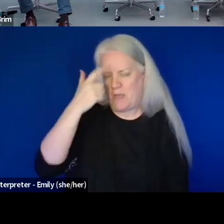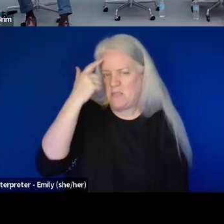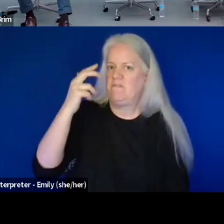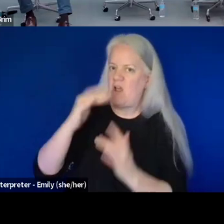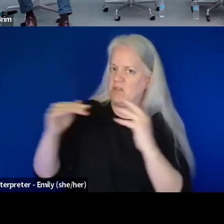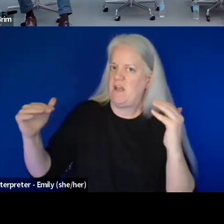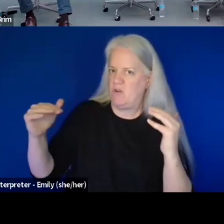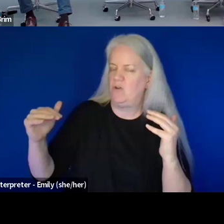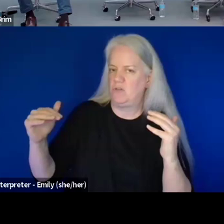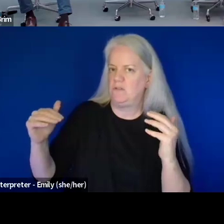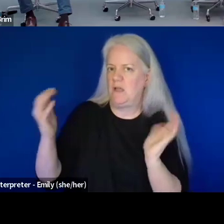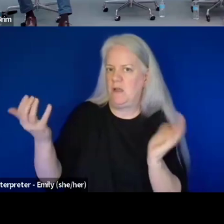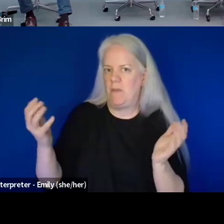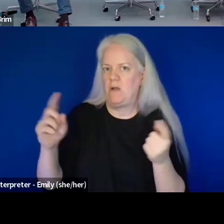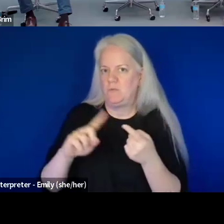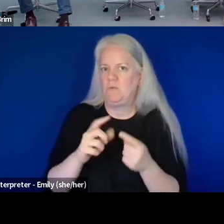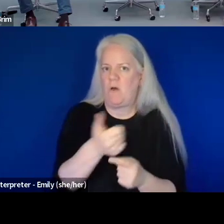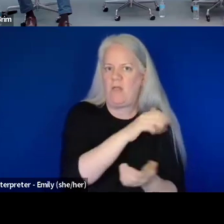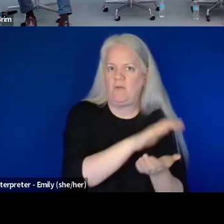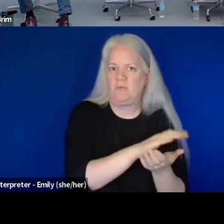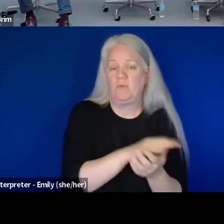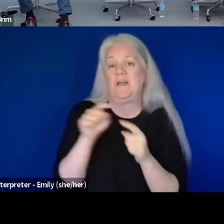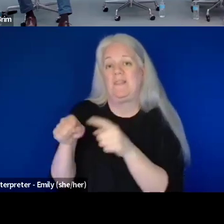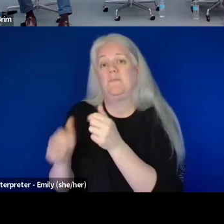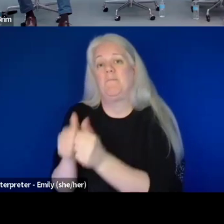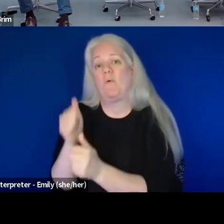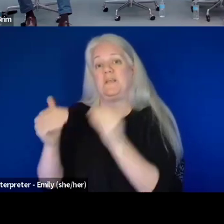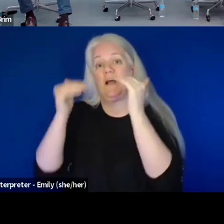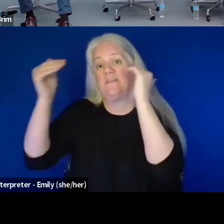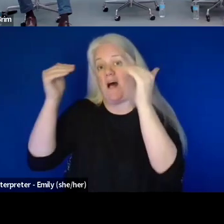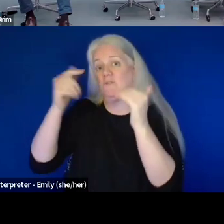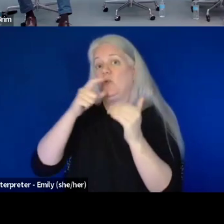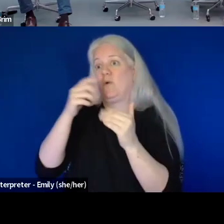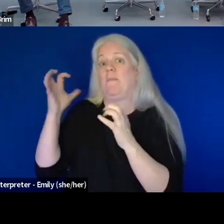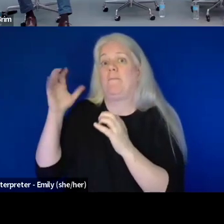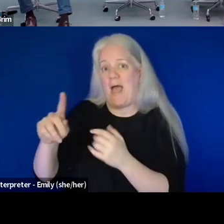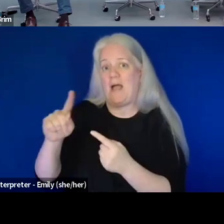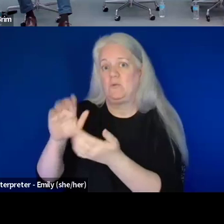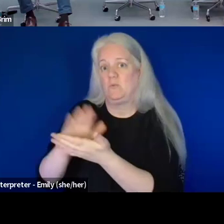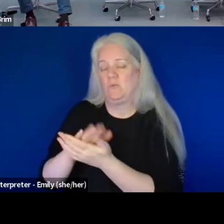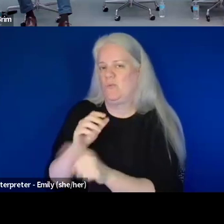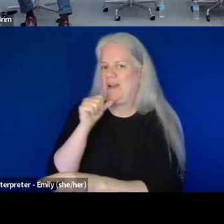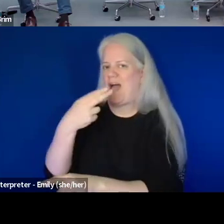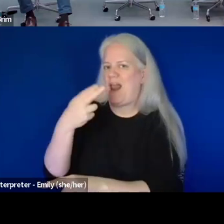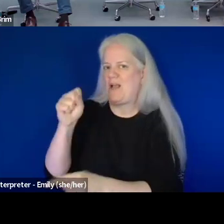other schools where it's adults coming back to school predominantly instead of students coming from high school.